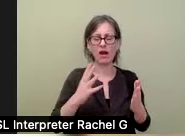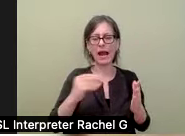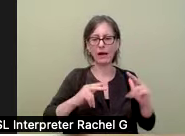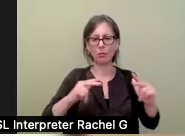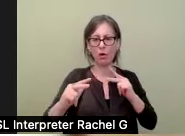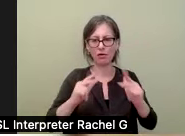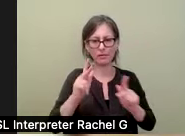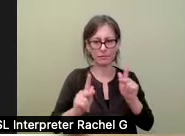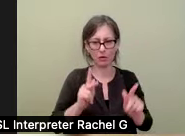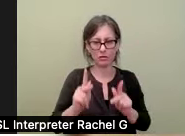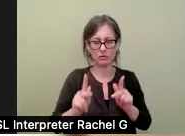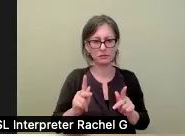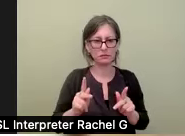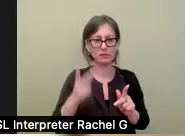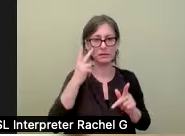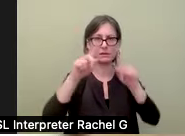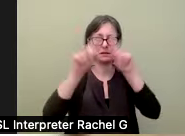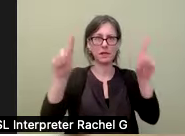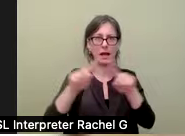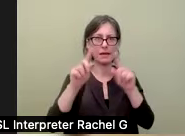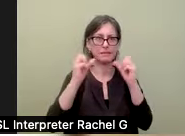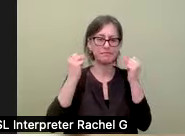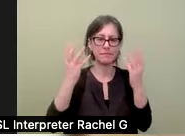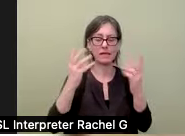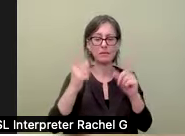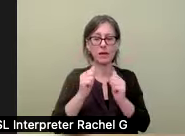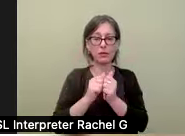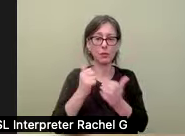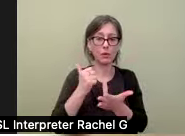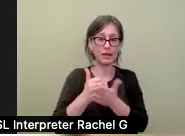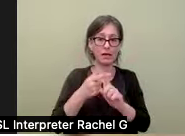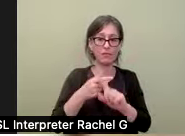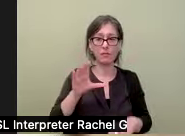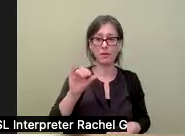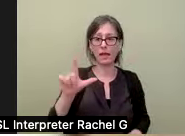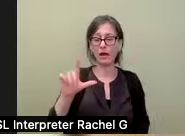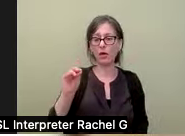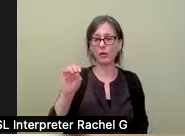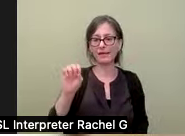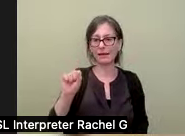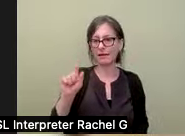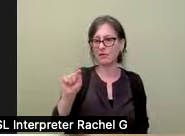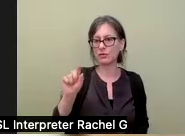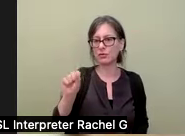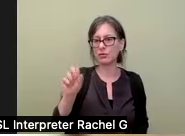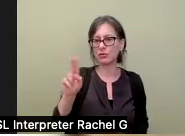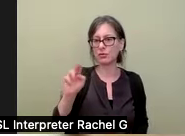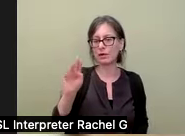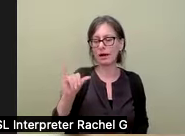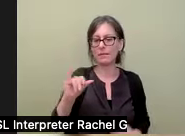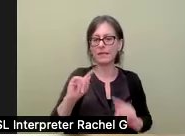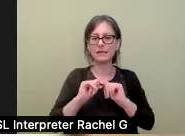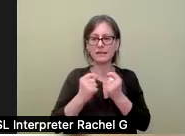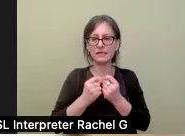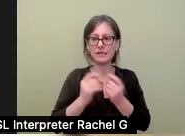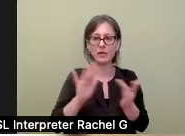pedestrians. And with the help of the Cal OES tsunami team, we were put in contact with the Oregon Office of